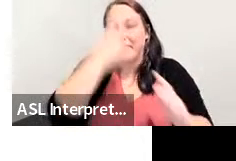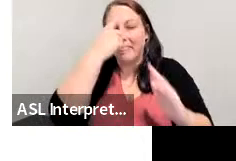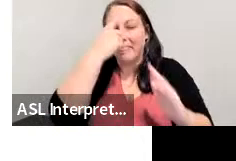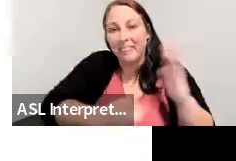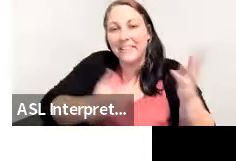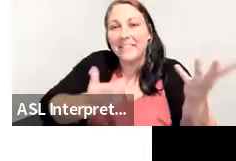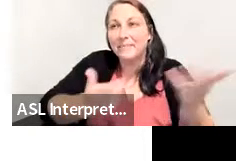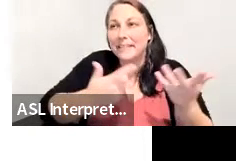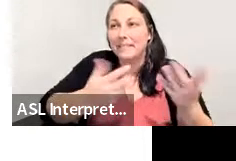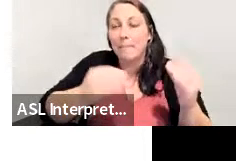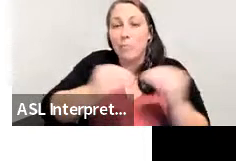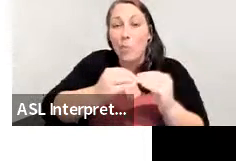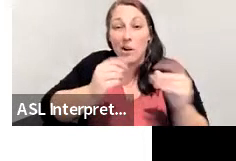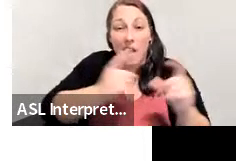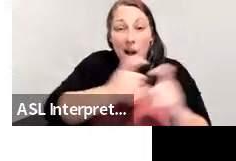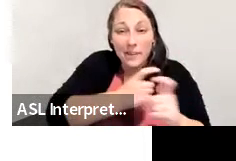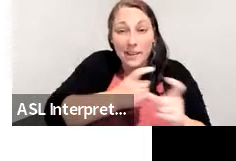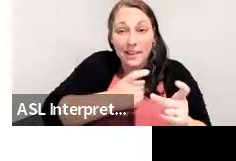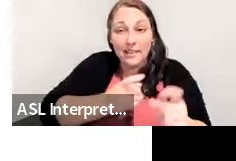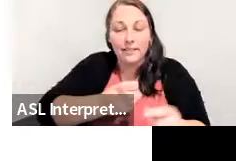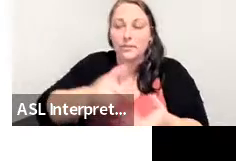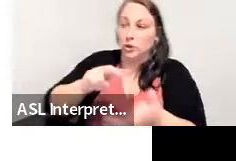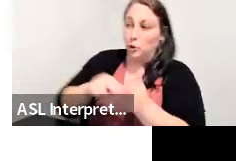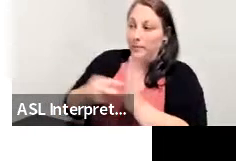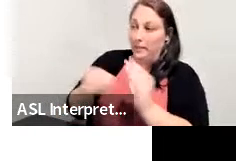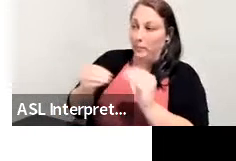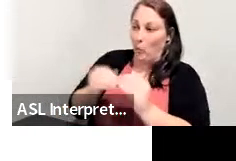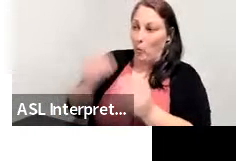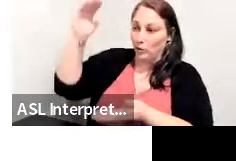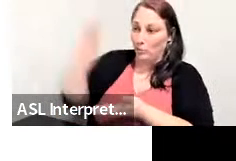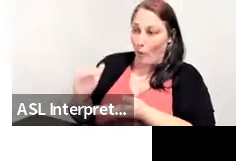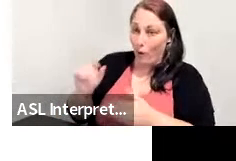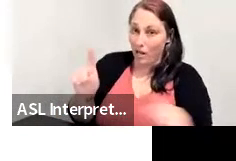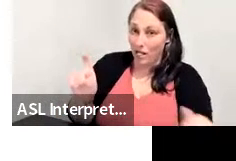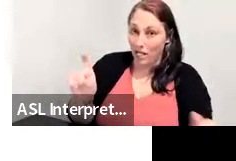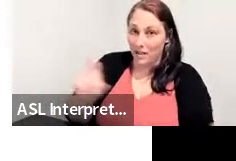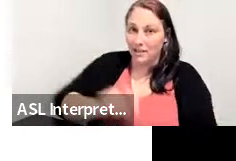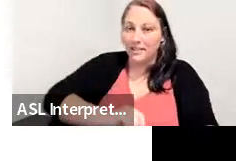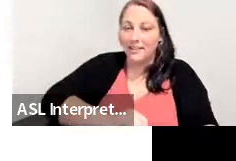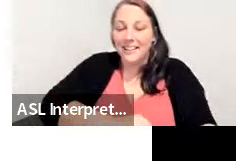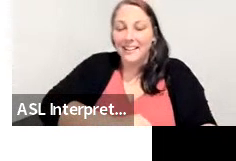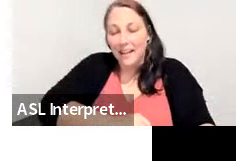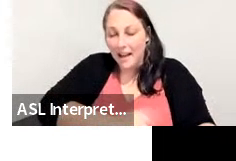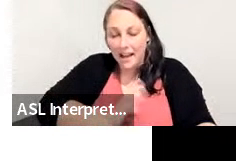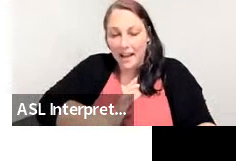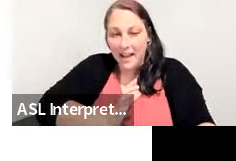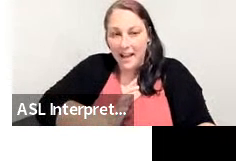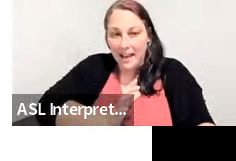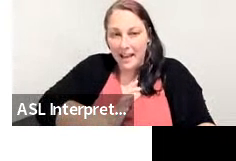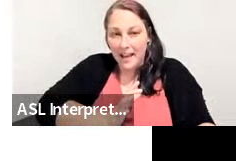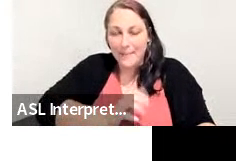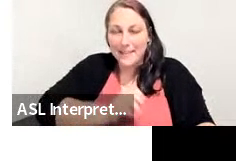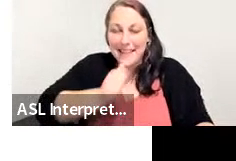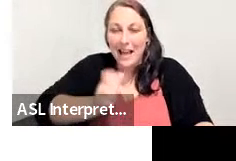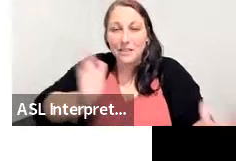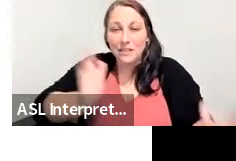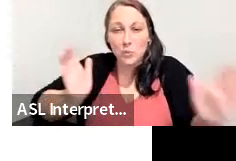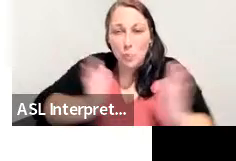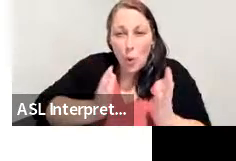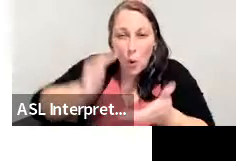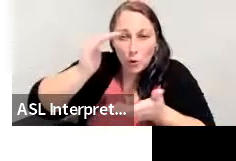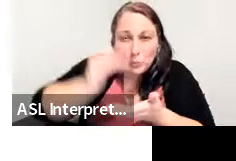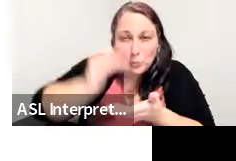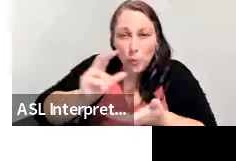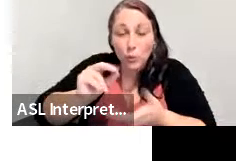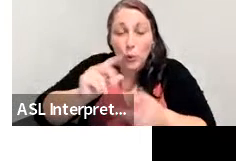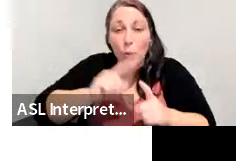it's just a To very make it smaller. Yeah, no, I hear. I maybe not to make it smaller, but maybe to make it